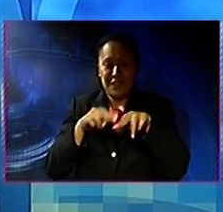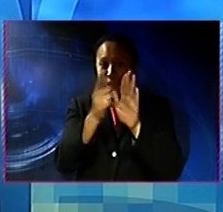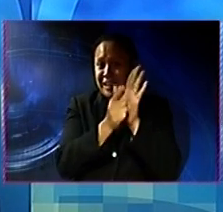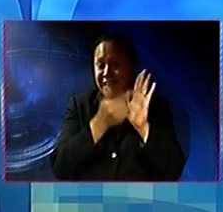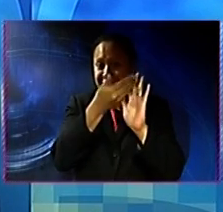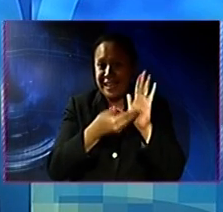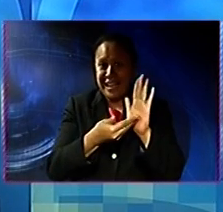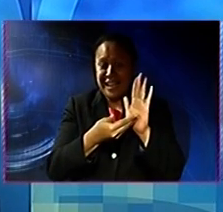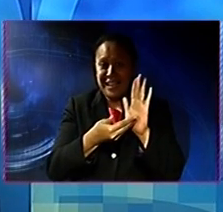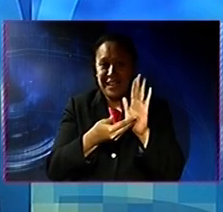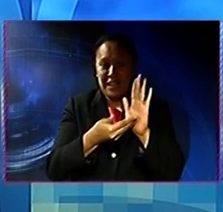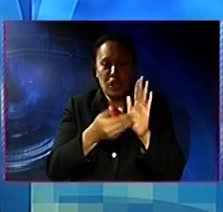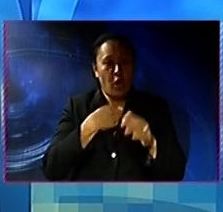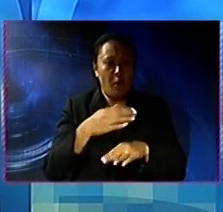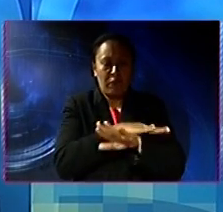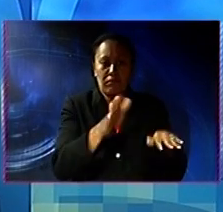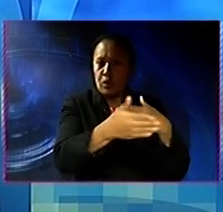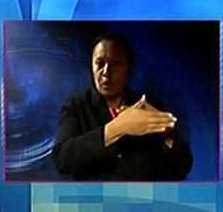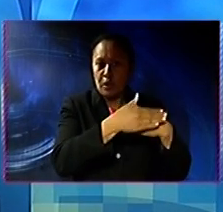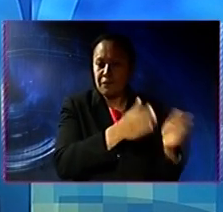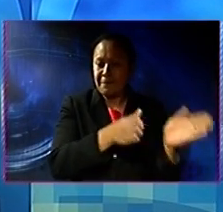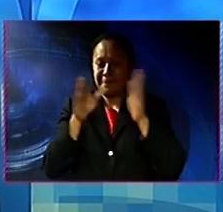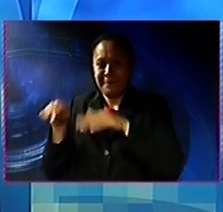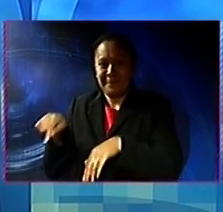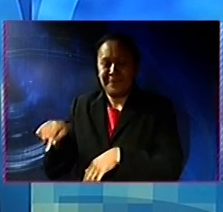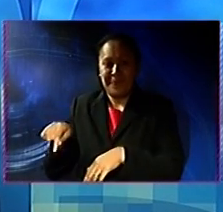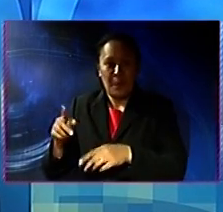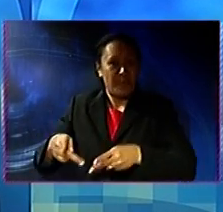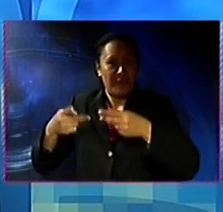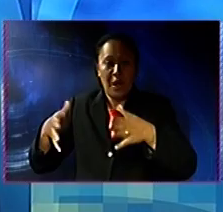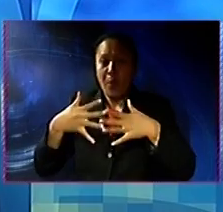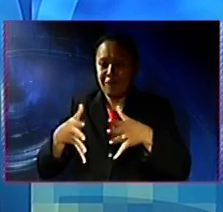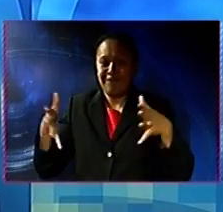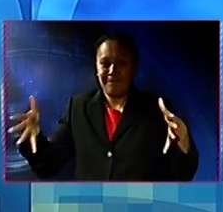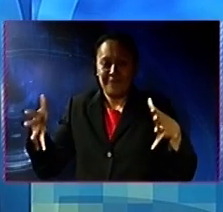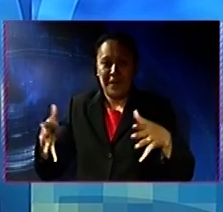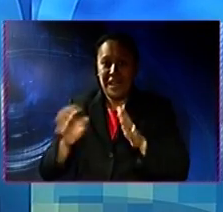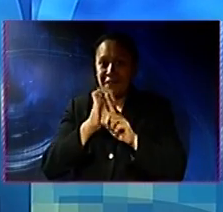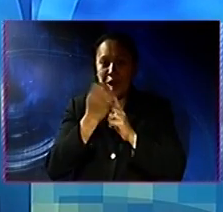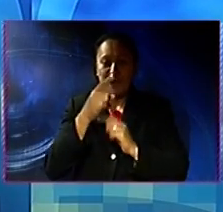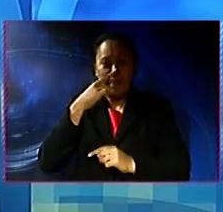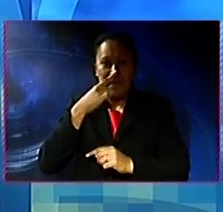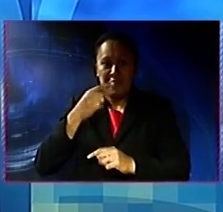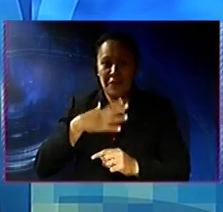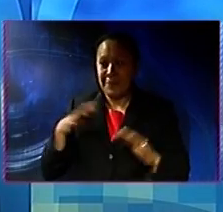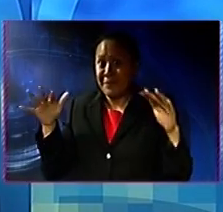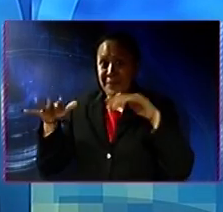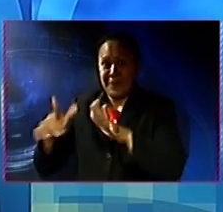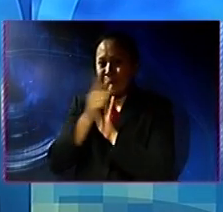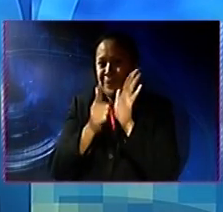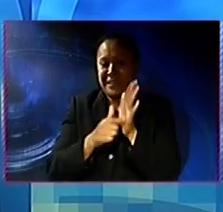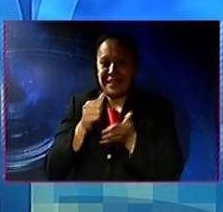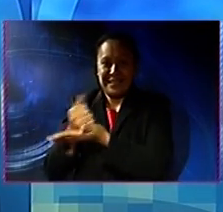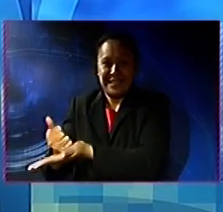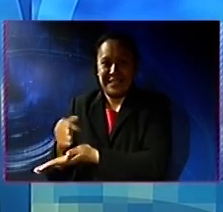Fiji headquarters below the Clock Tower and the High Court building to the newly renovated building provides a large working environment and for those requiring access